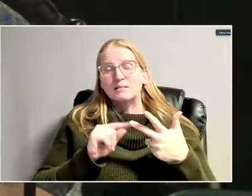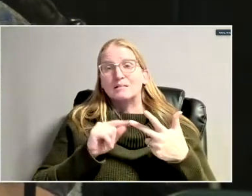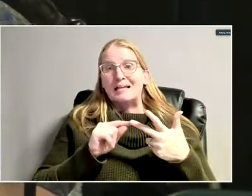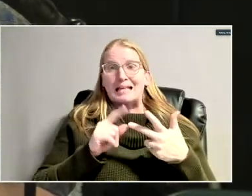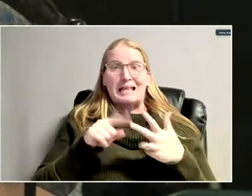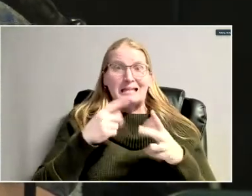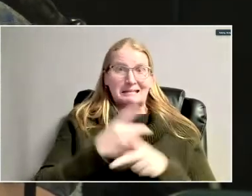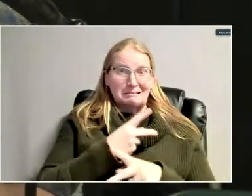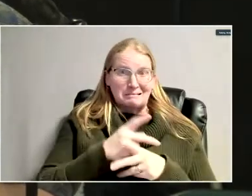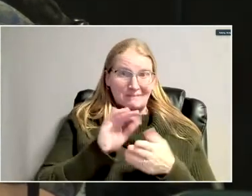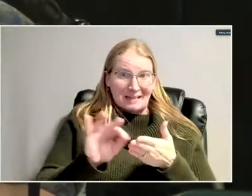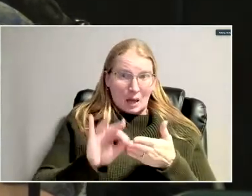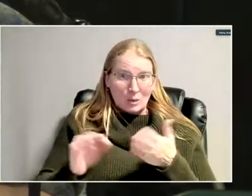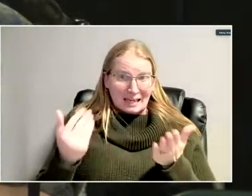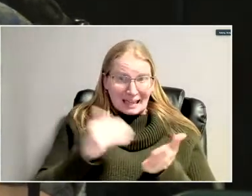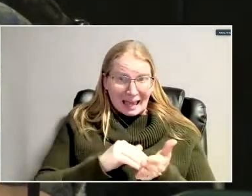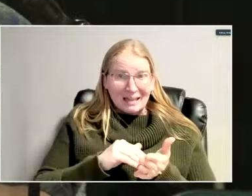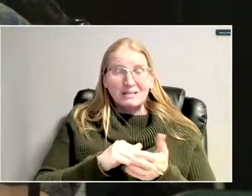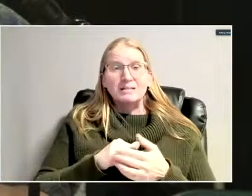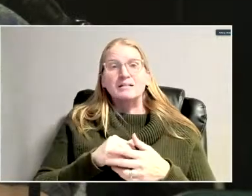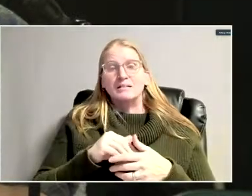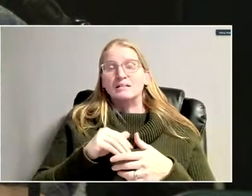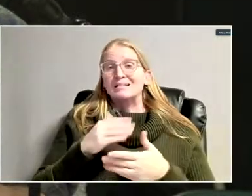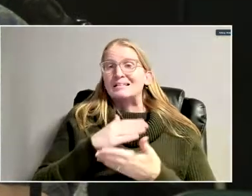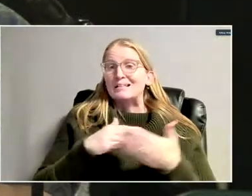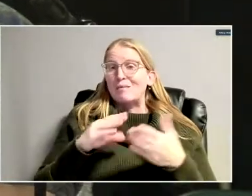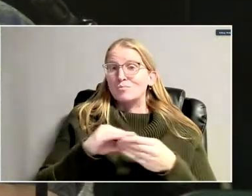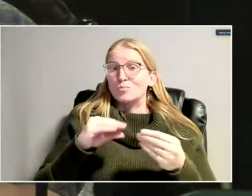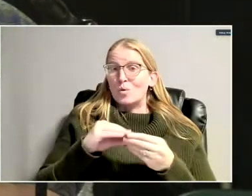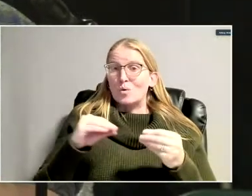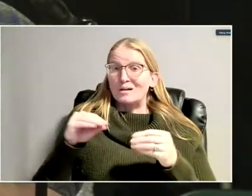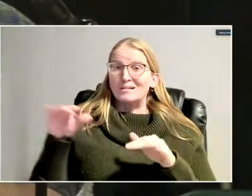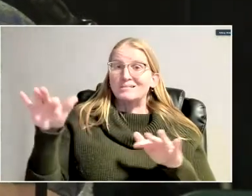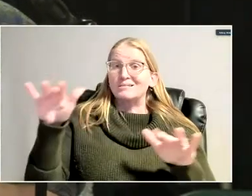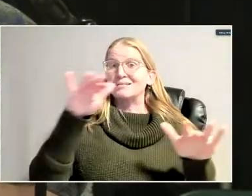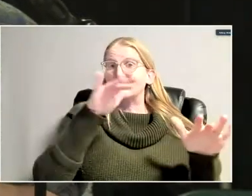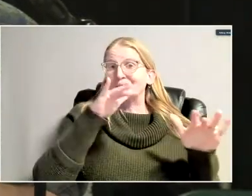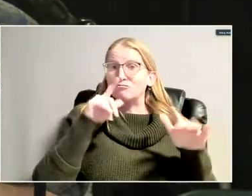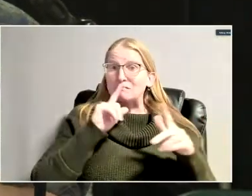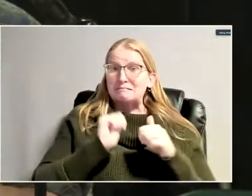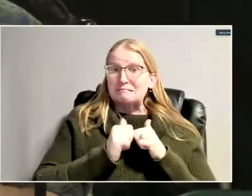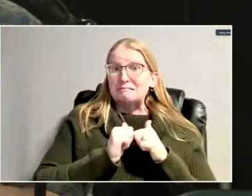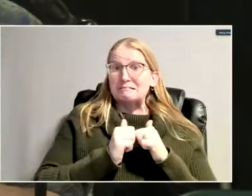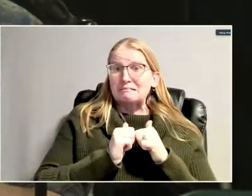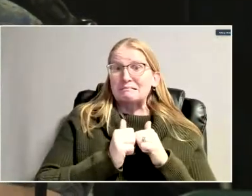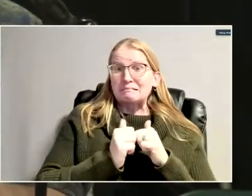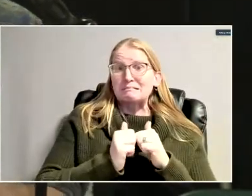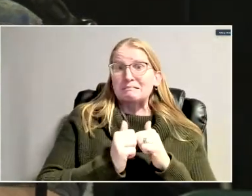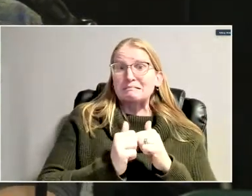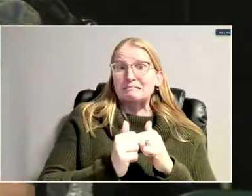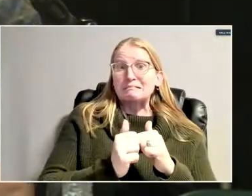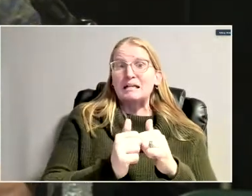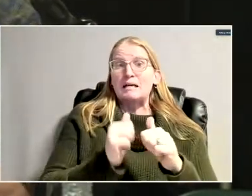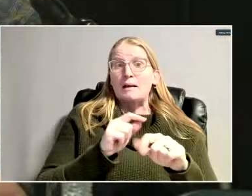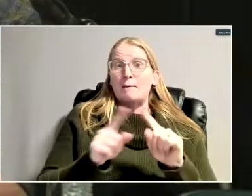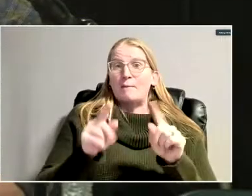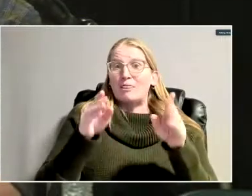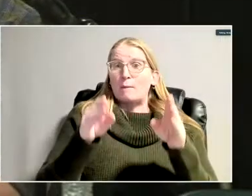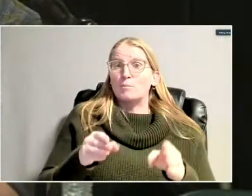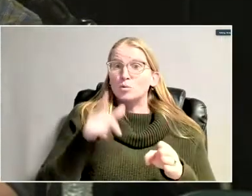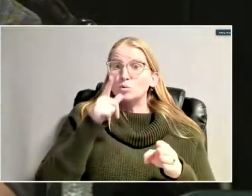where there's been a real horse race and by the end the person who gets 50% is someone a lot of people